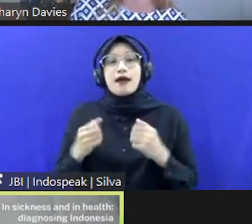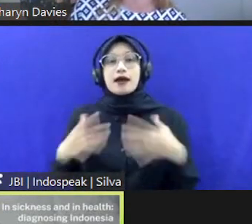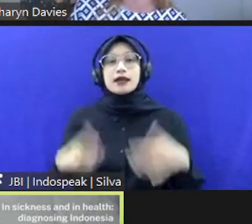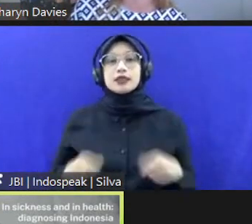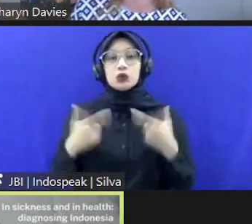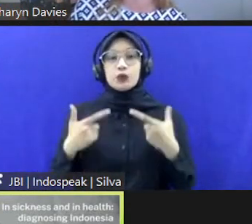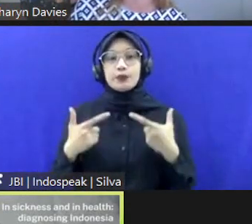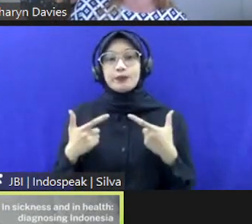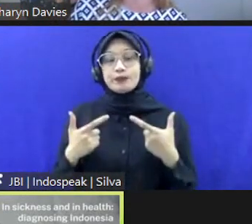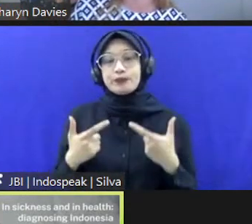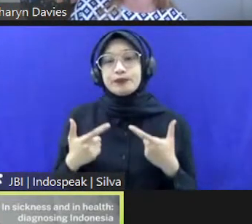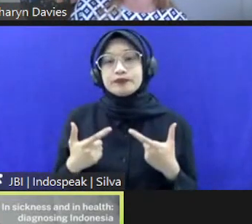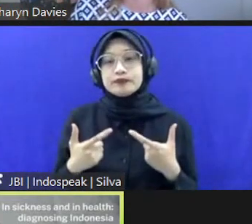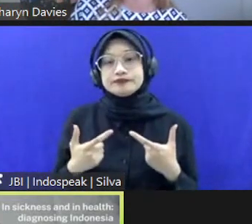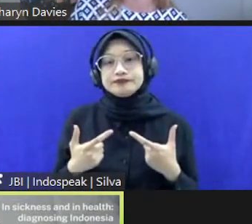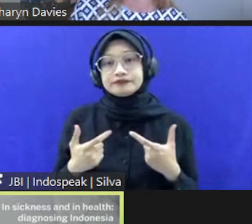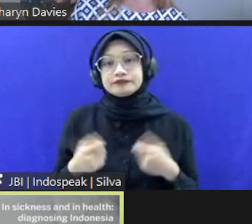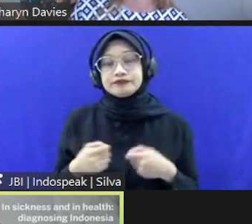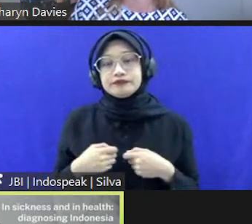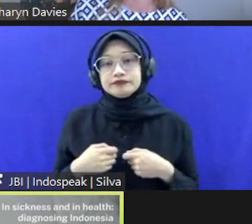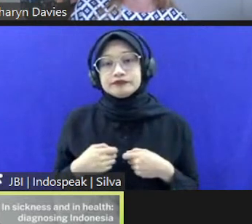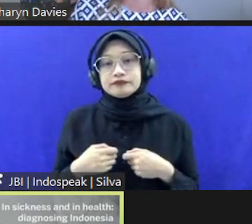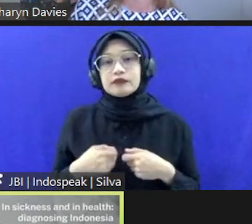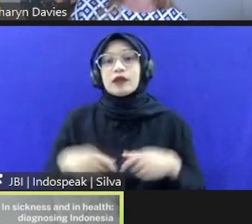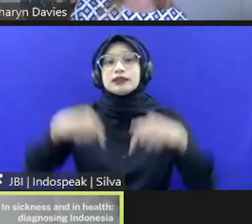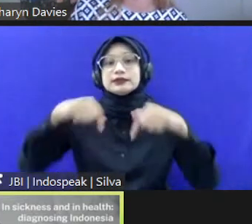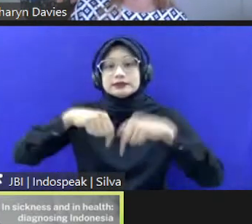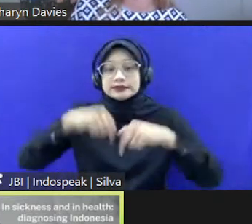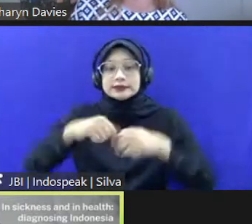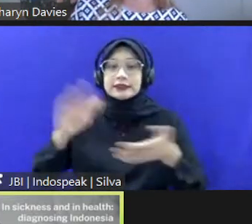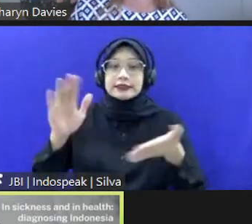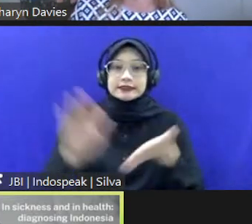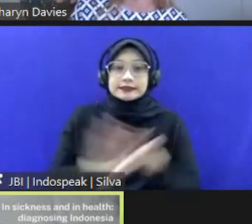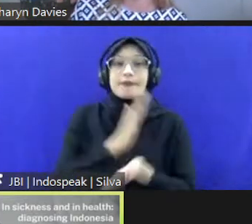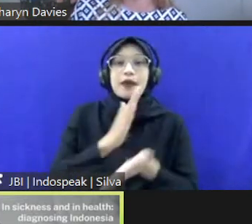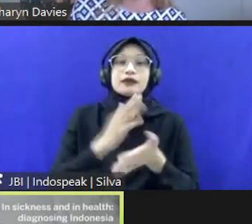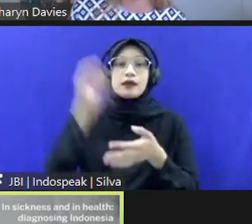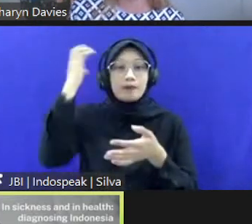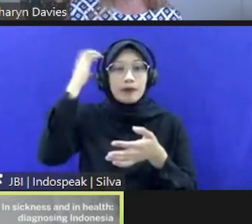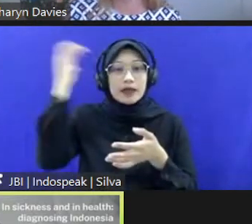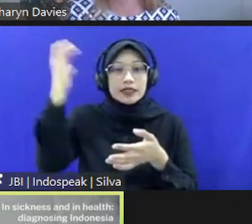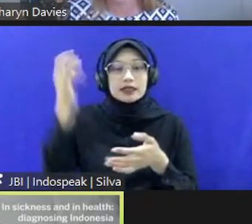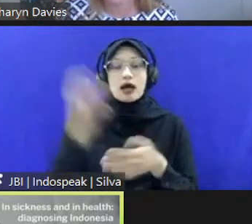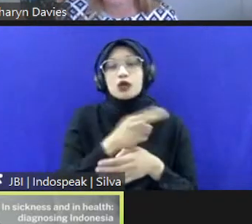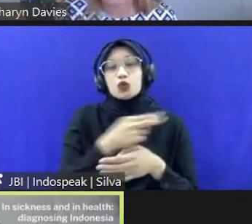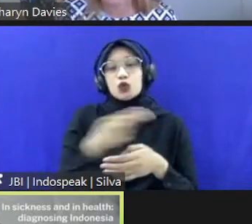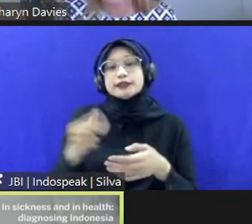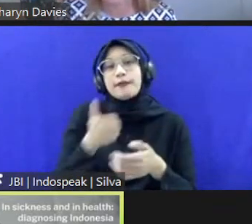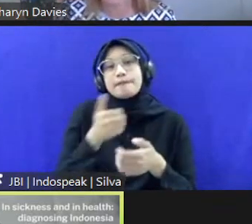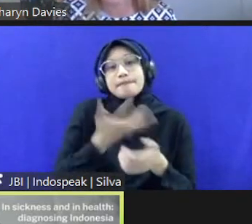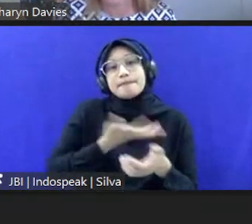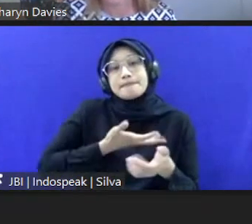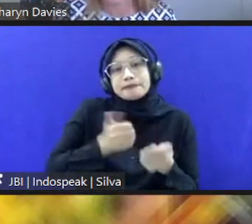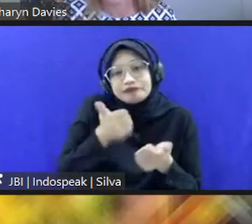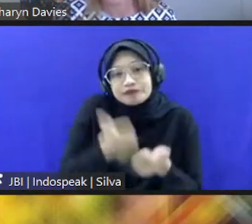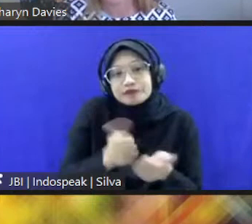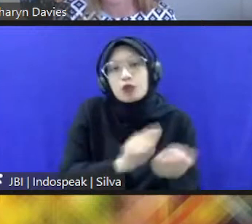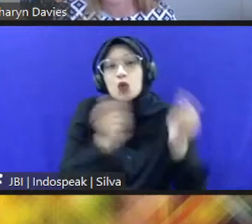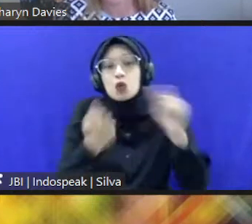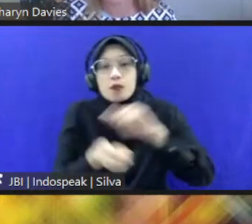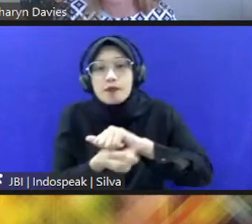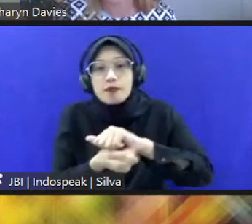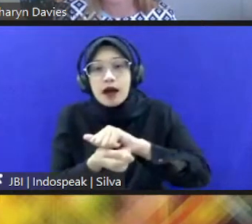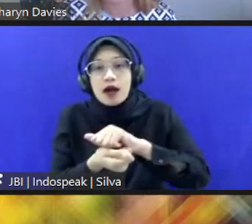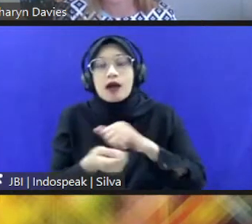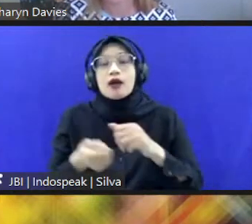become an avenue for Indonesian government to reform the way that they